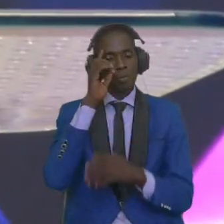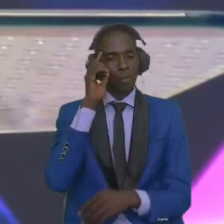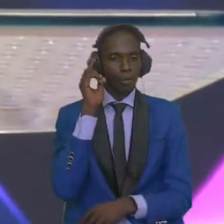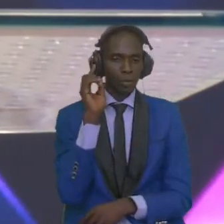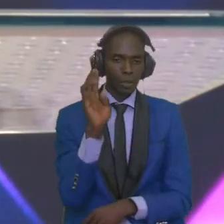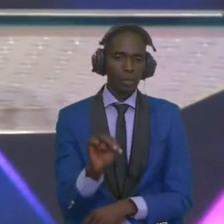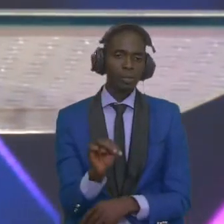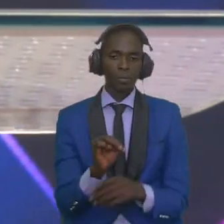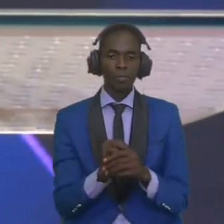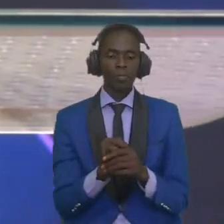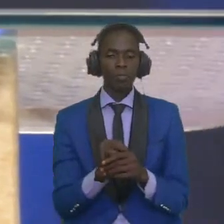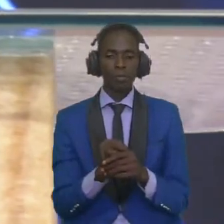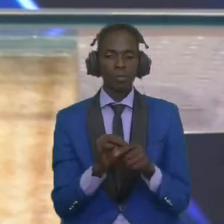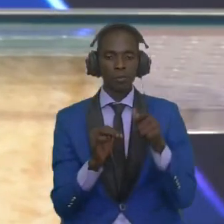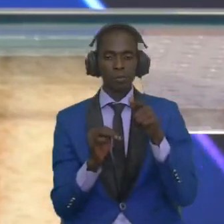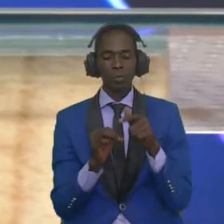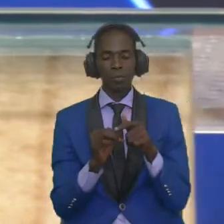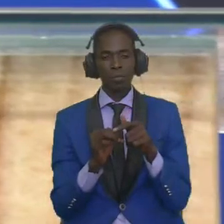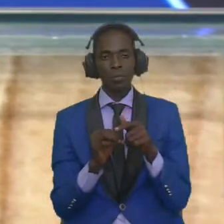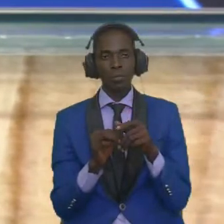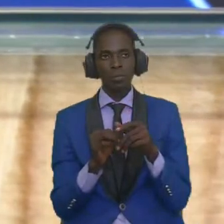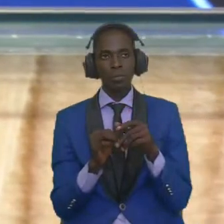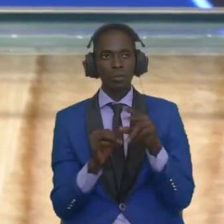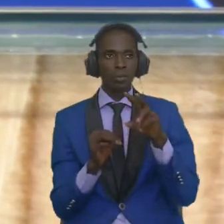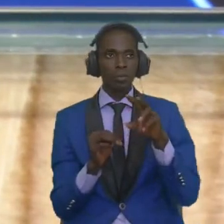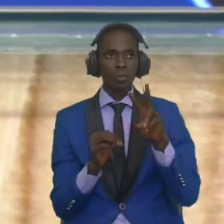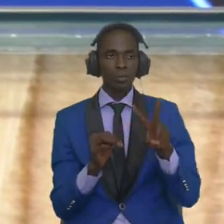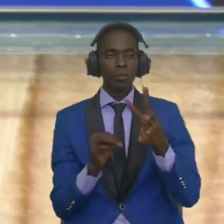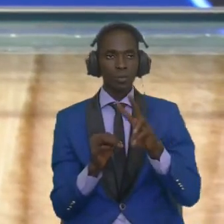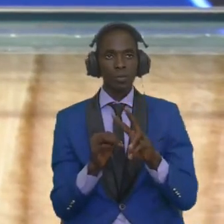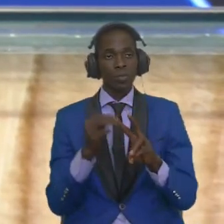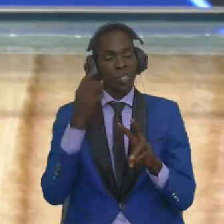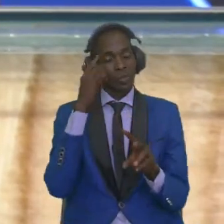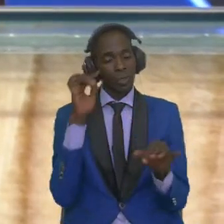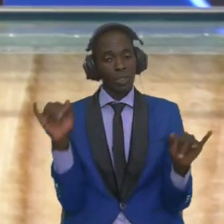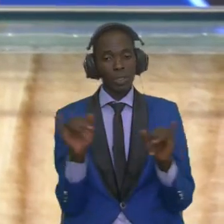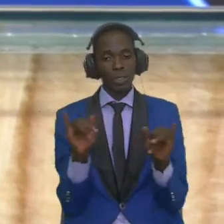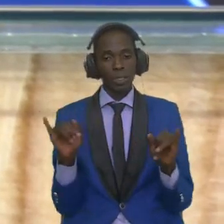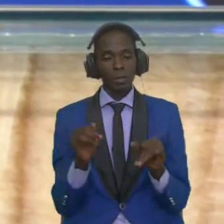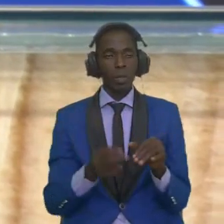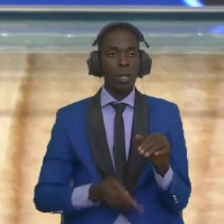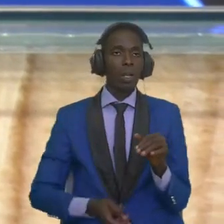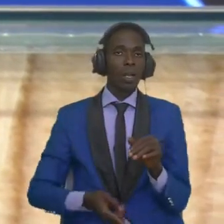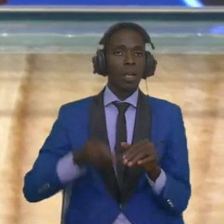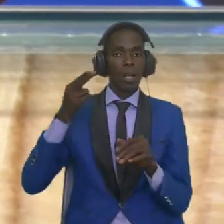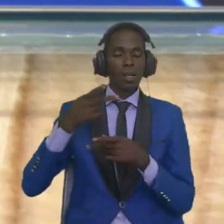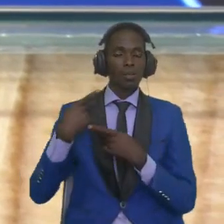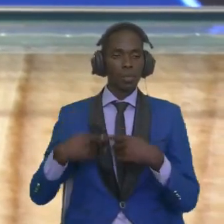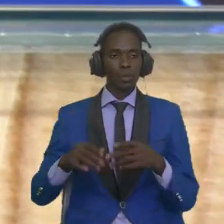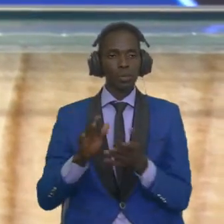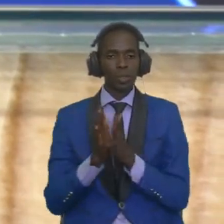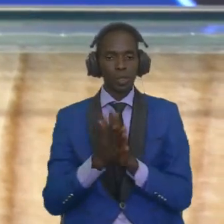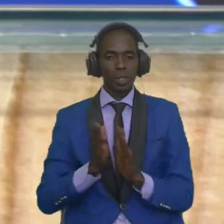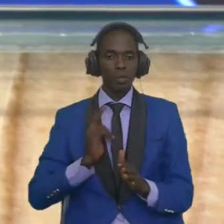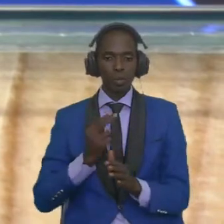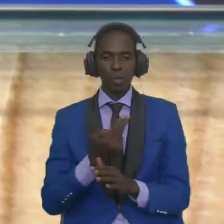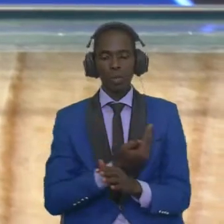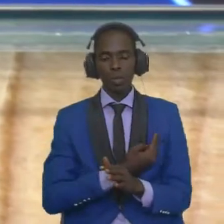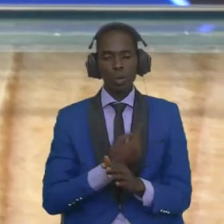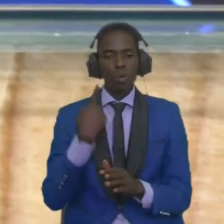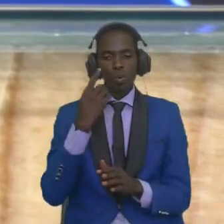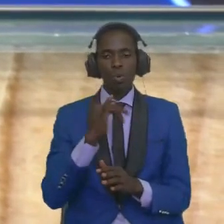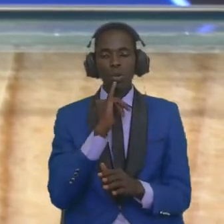26. "For such and high priest became us, who is holy, harmless,